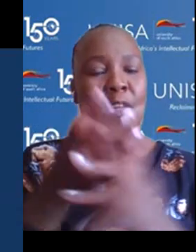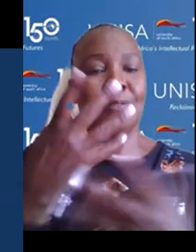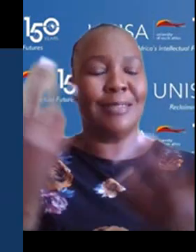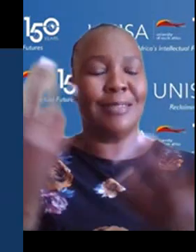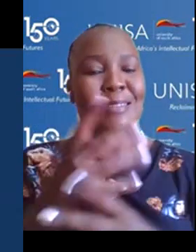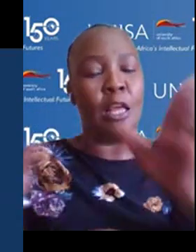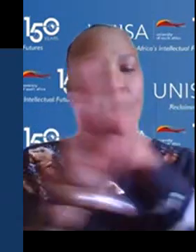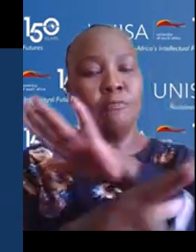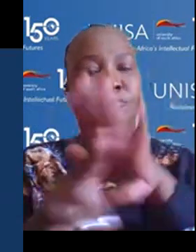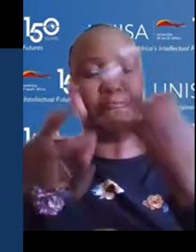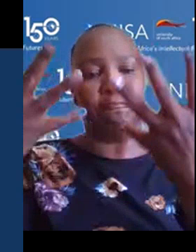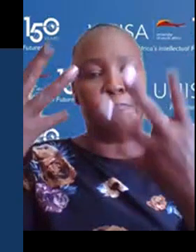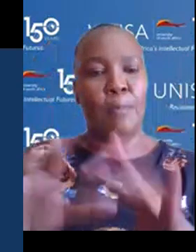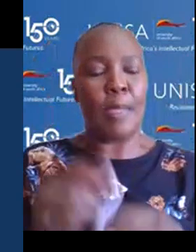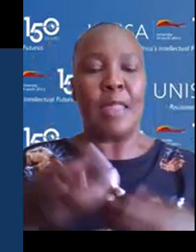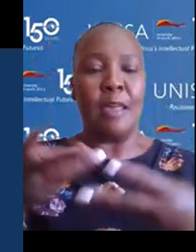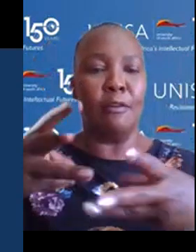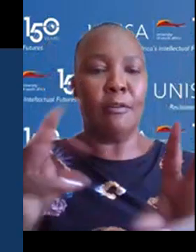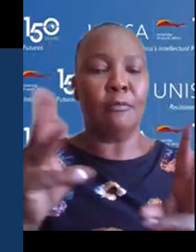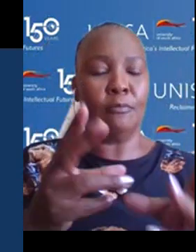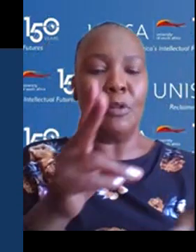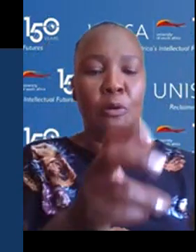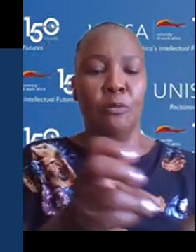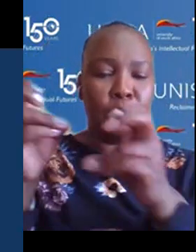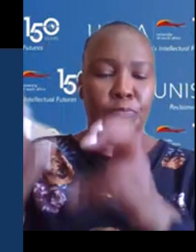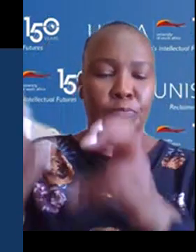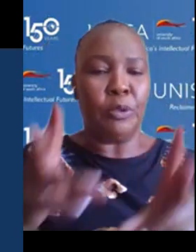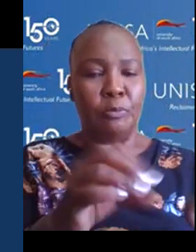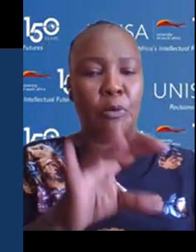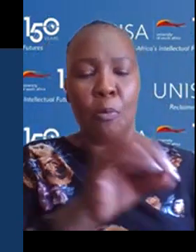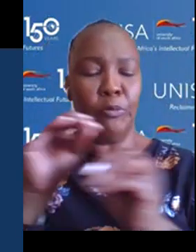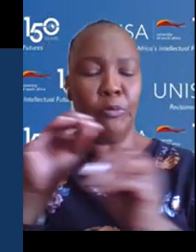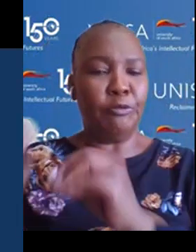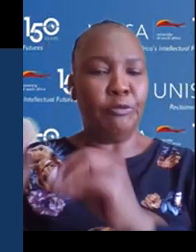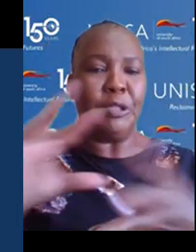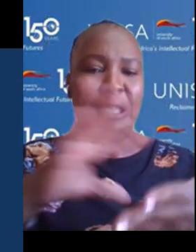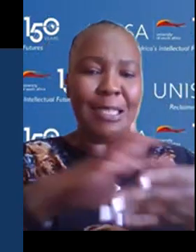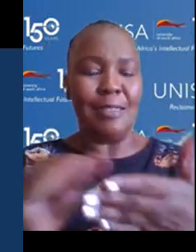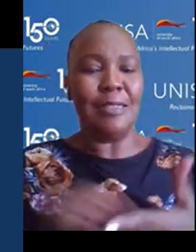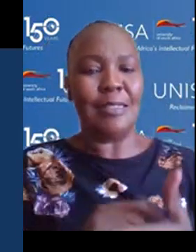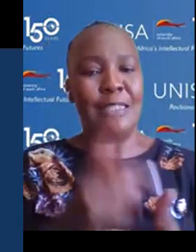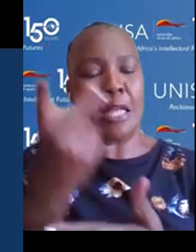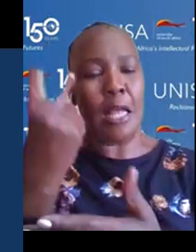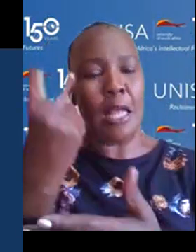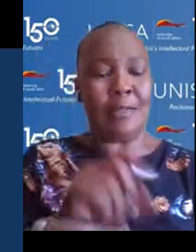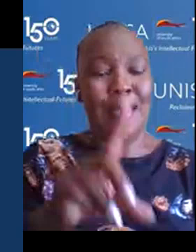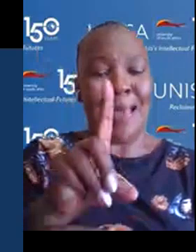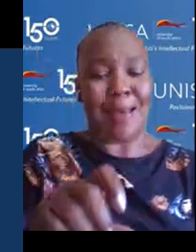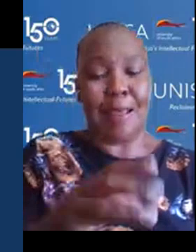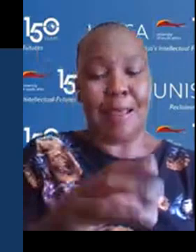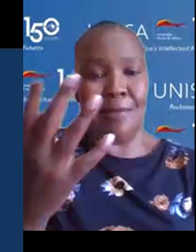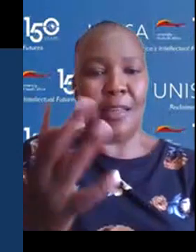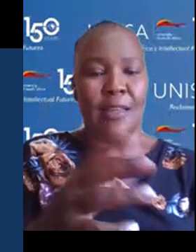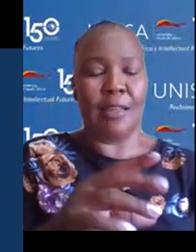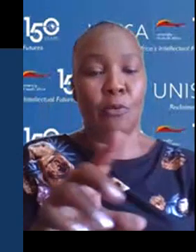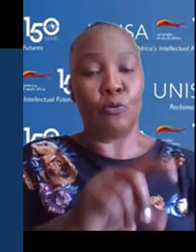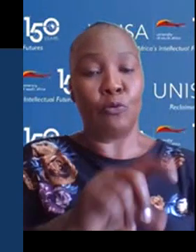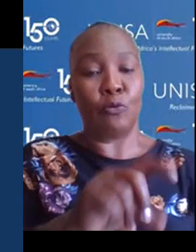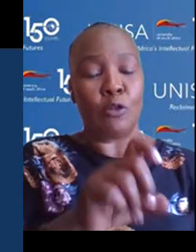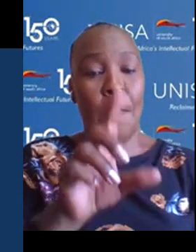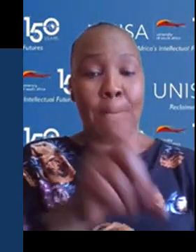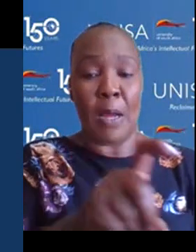video showed us, there's ways of copying and moving and deleting. So there's something called the right click. So when you look at your